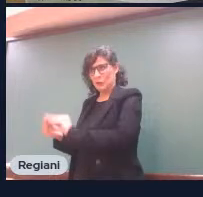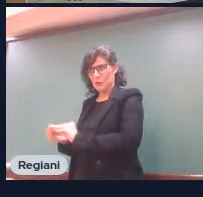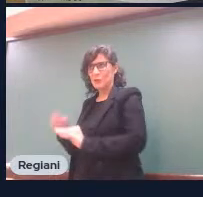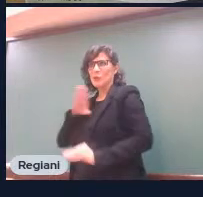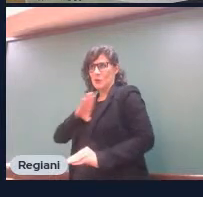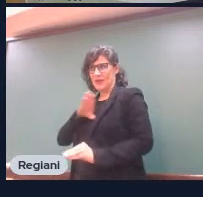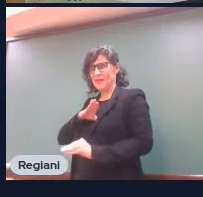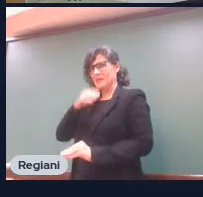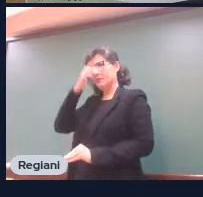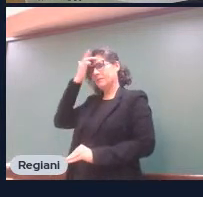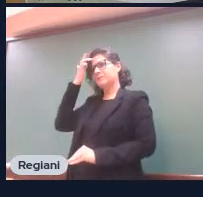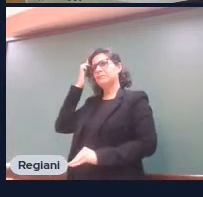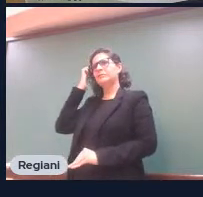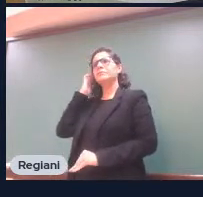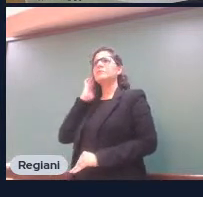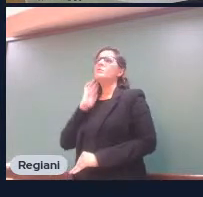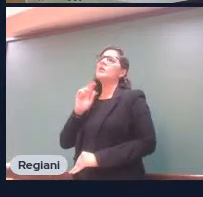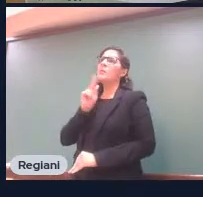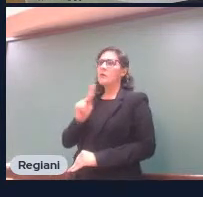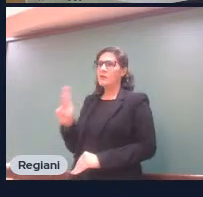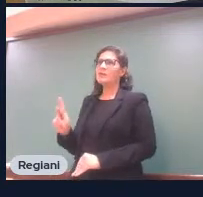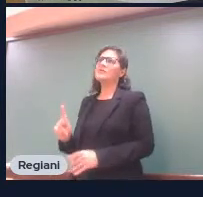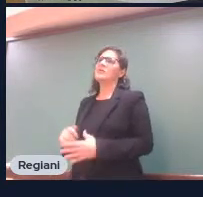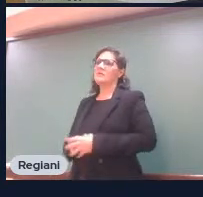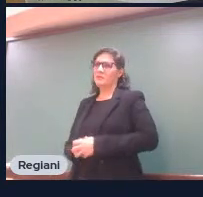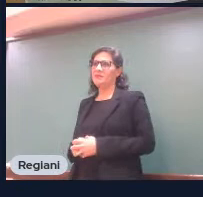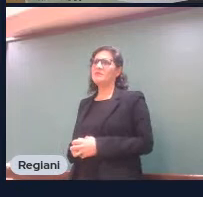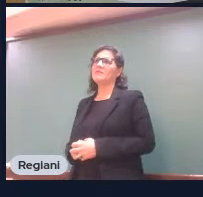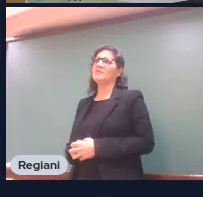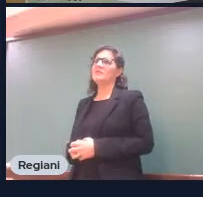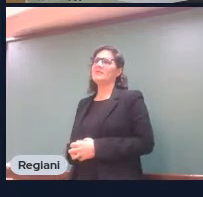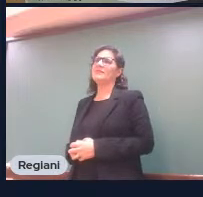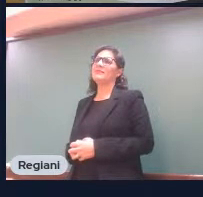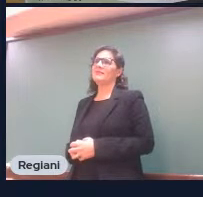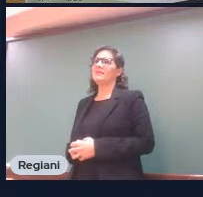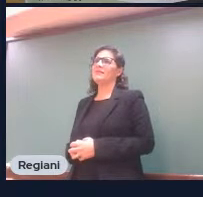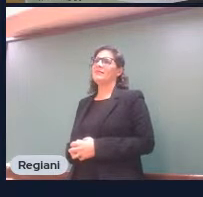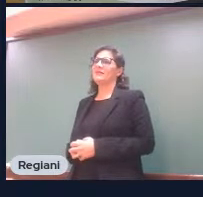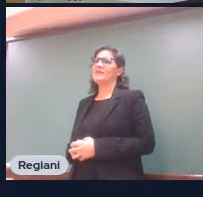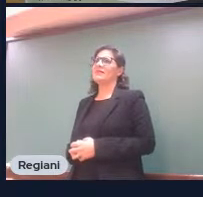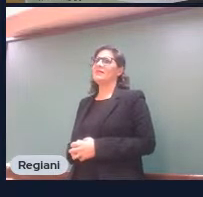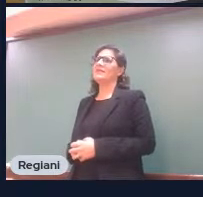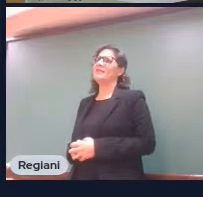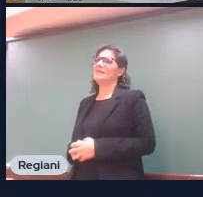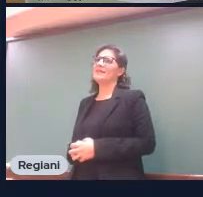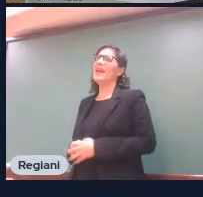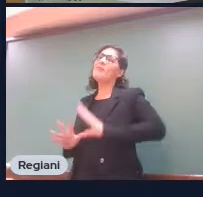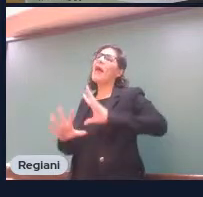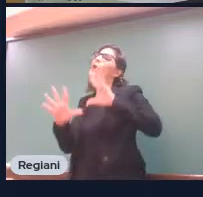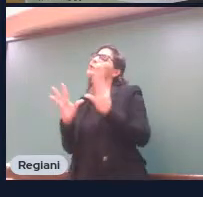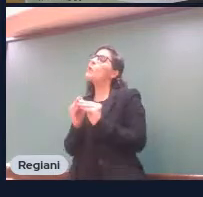professor Gilles traz a questão da metalexicografia